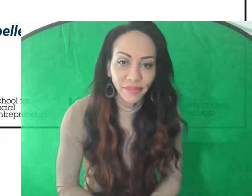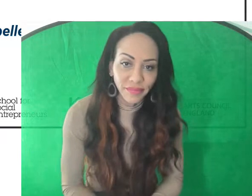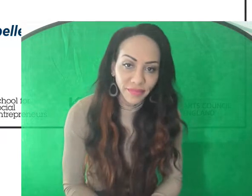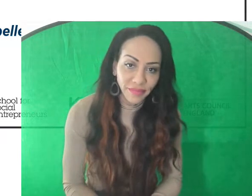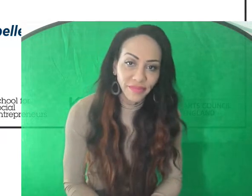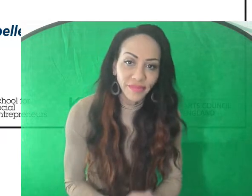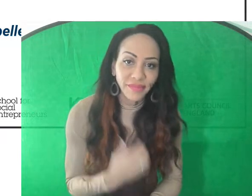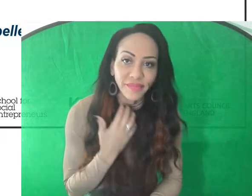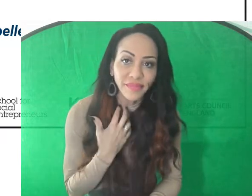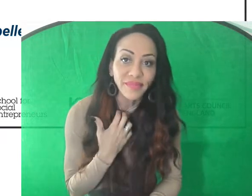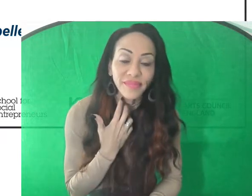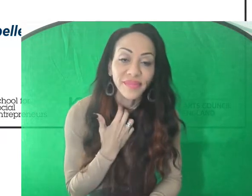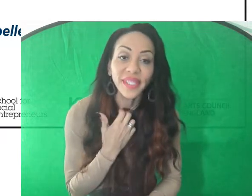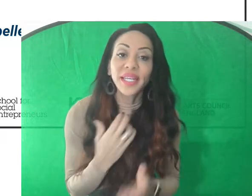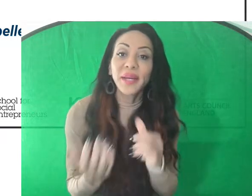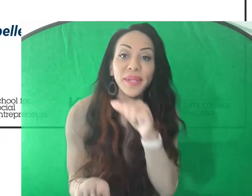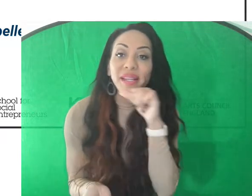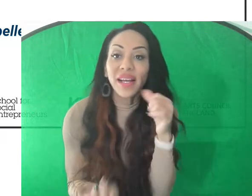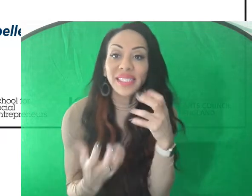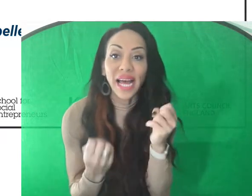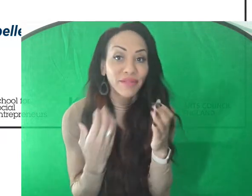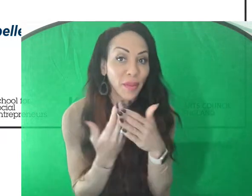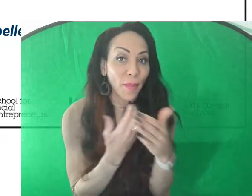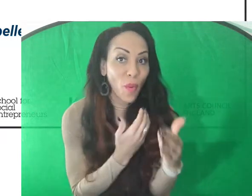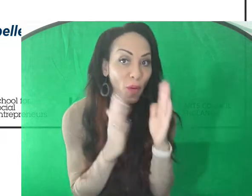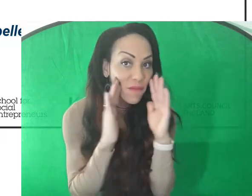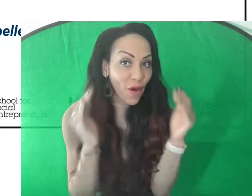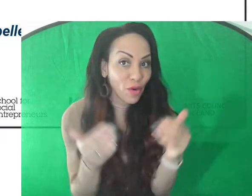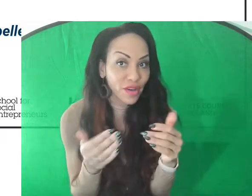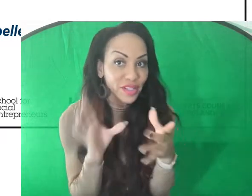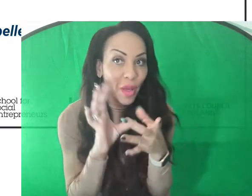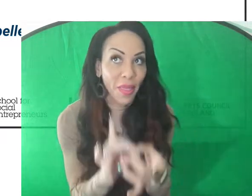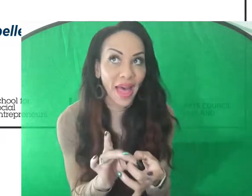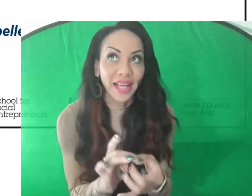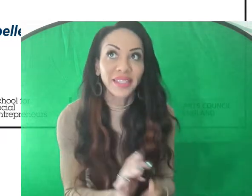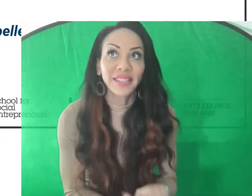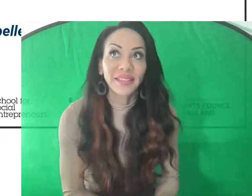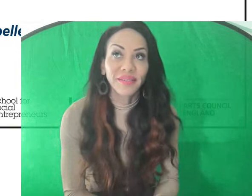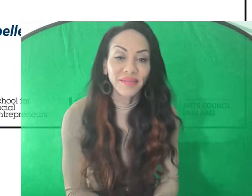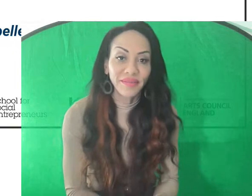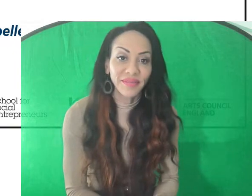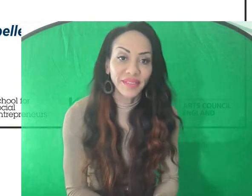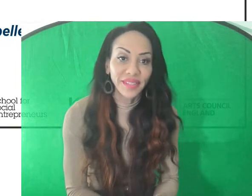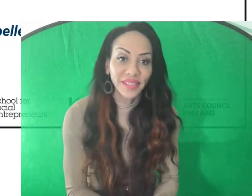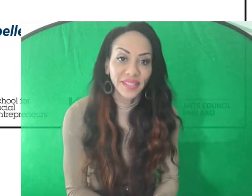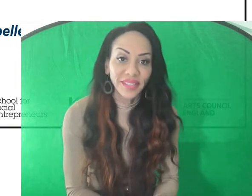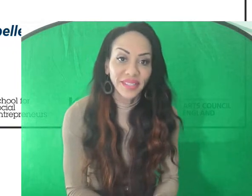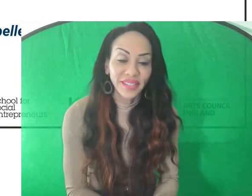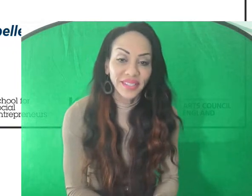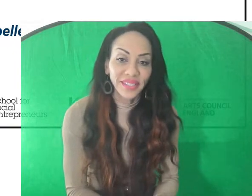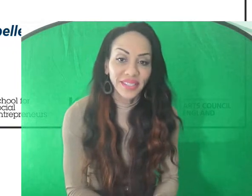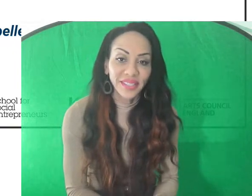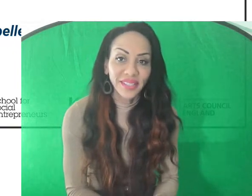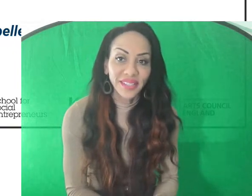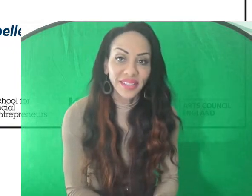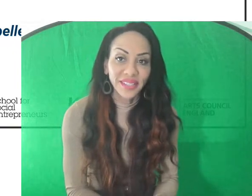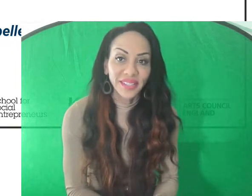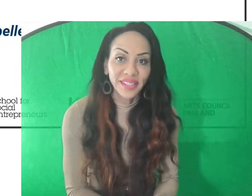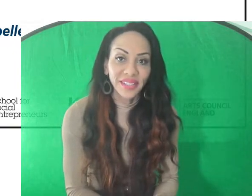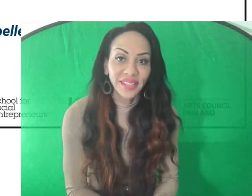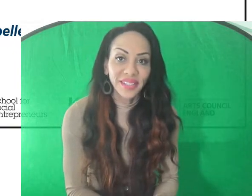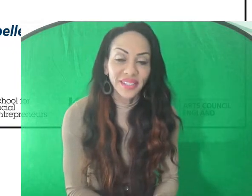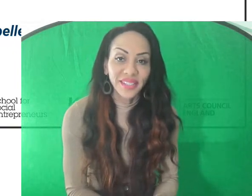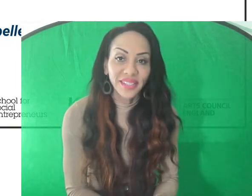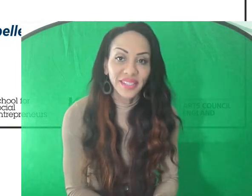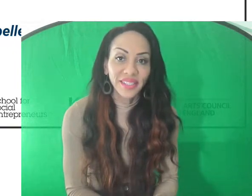bit more focused about that. But I think there's also if I'm correct, Sue's probably a better person to ask about this in curriculum,